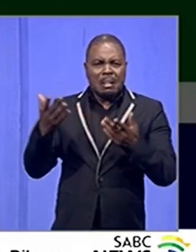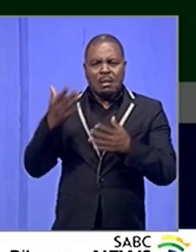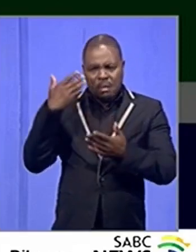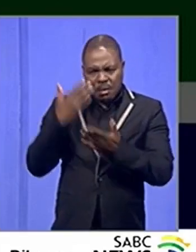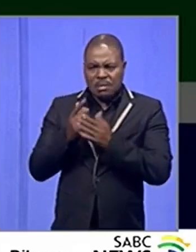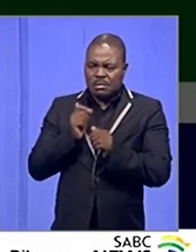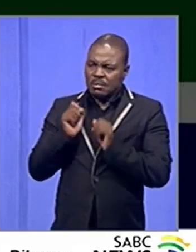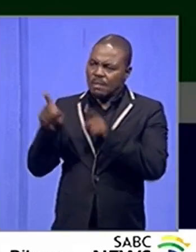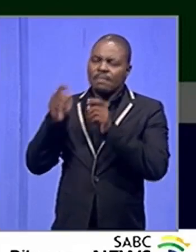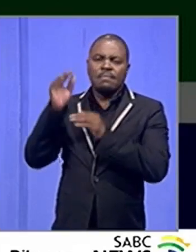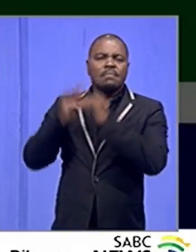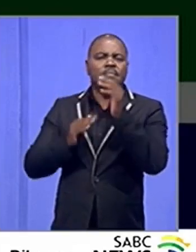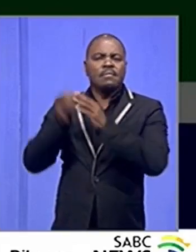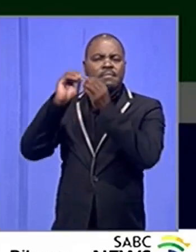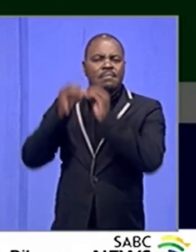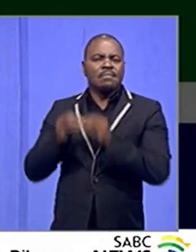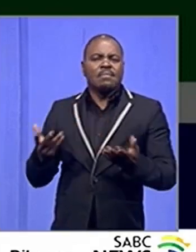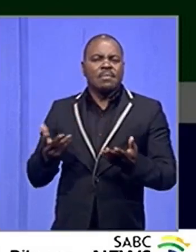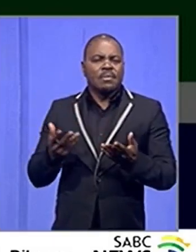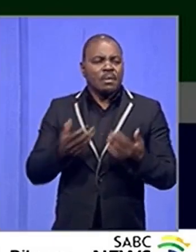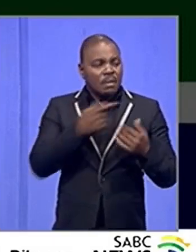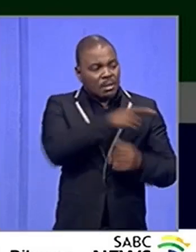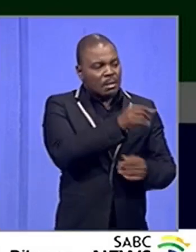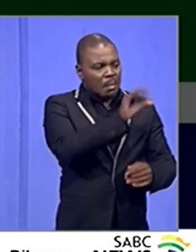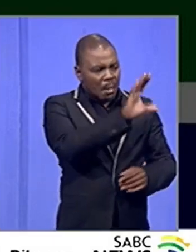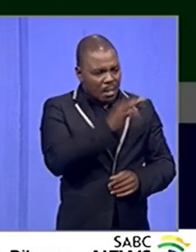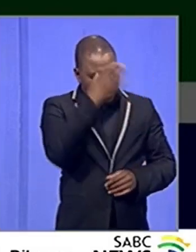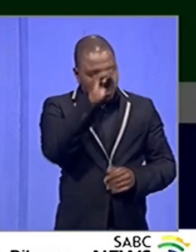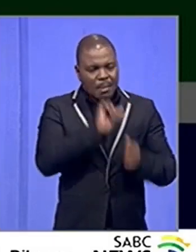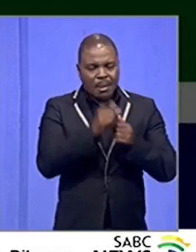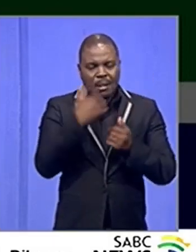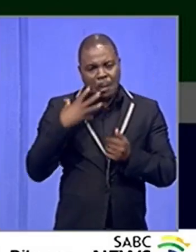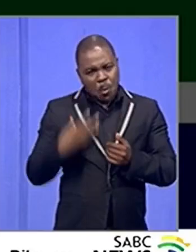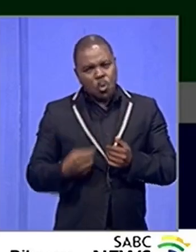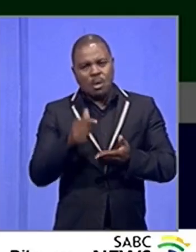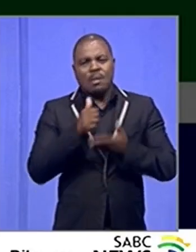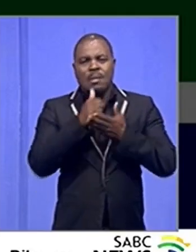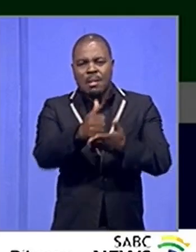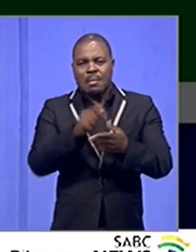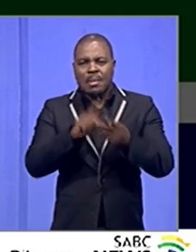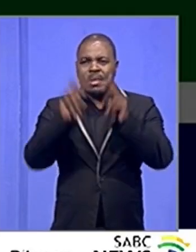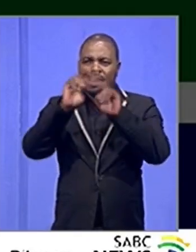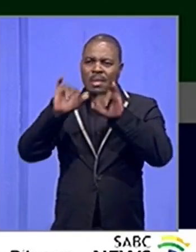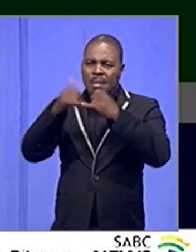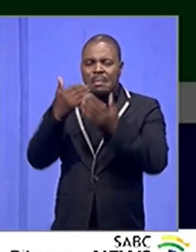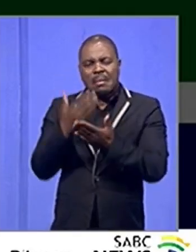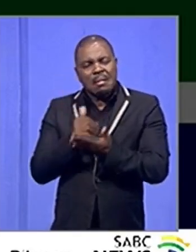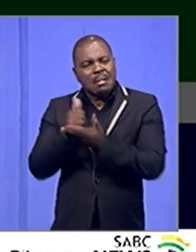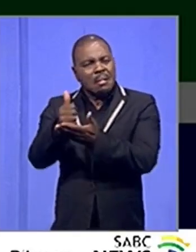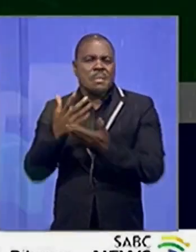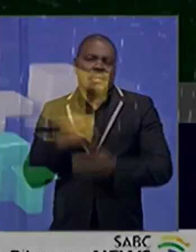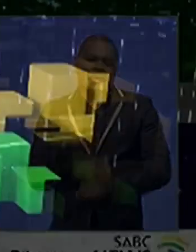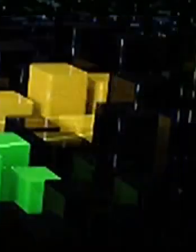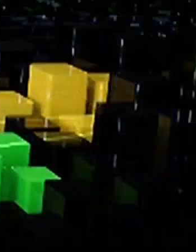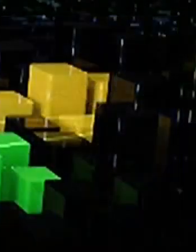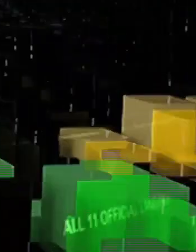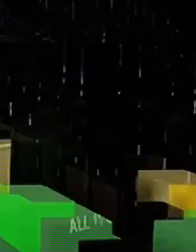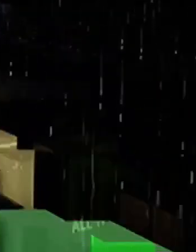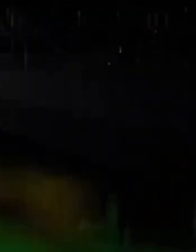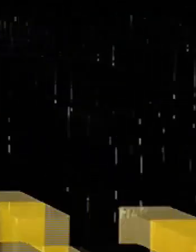nnang teng ditšhelete tseo ka beng di thusitse batho ba dikobo di magetleng di abe di a thusa le gone ko Eskom.